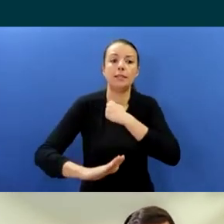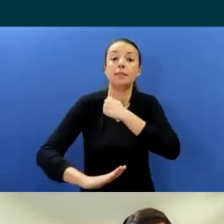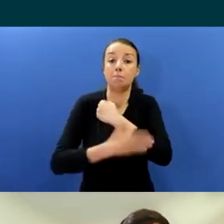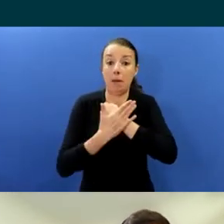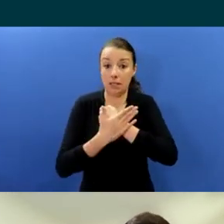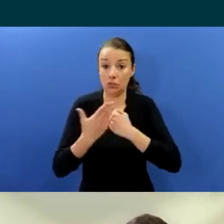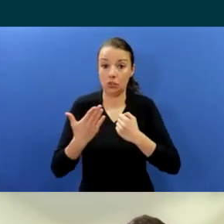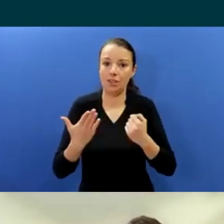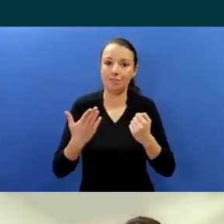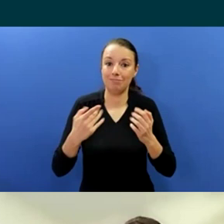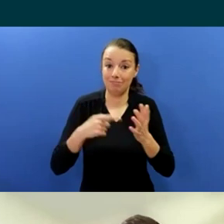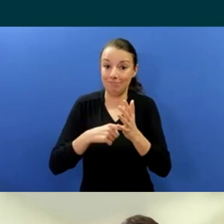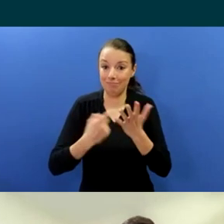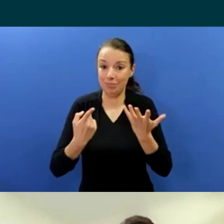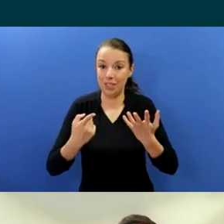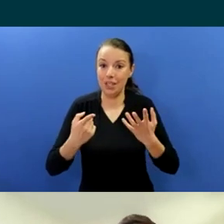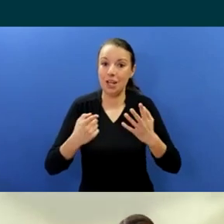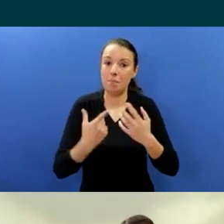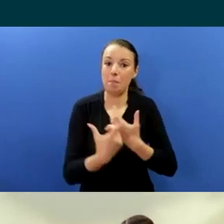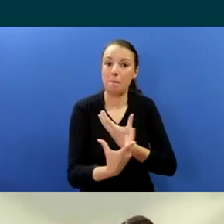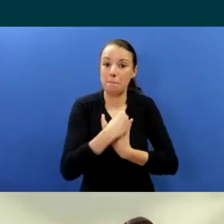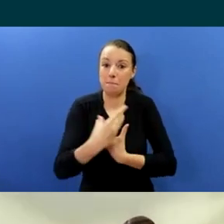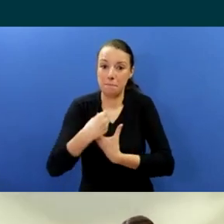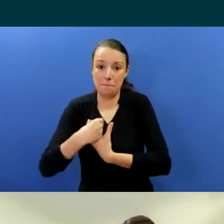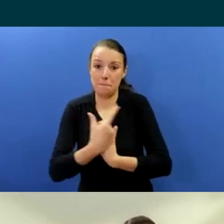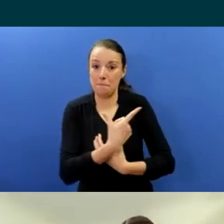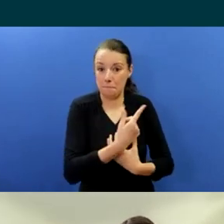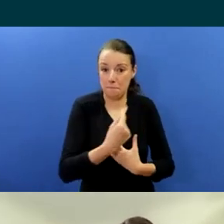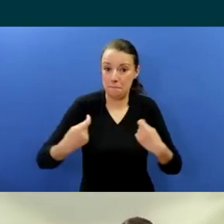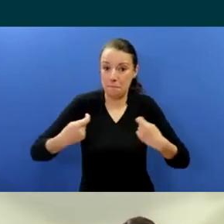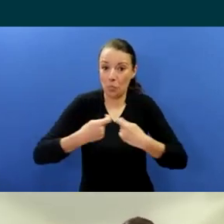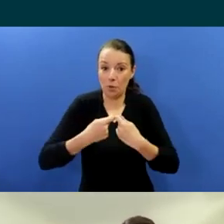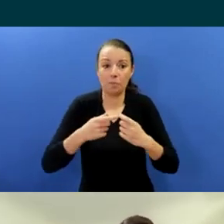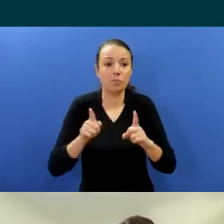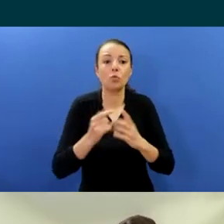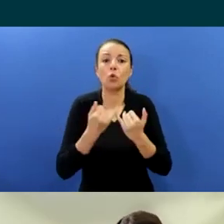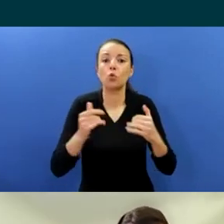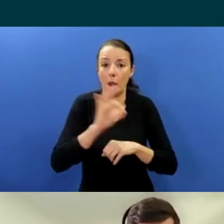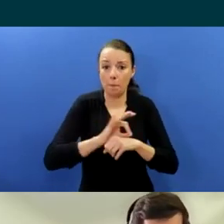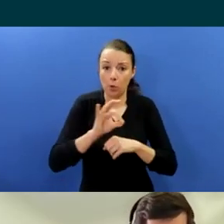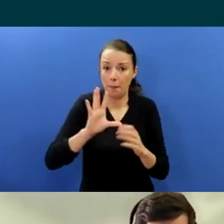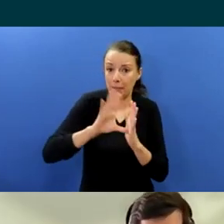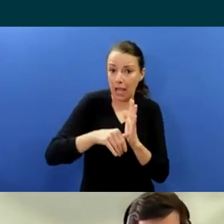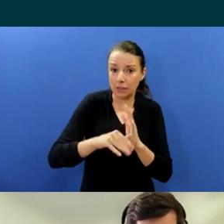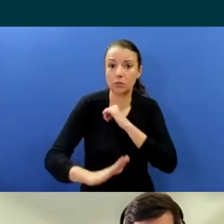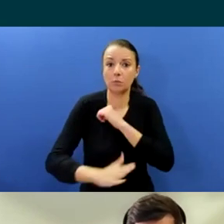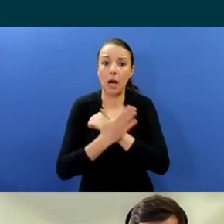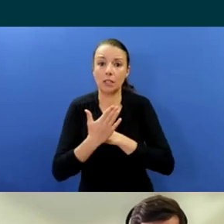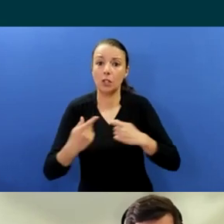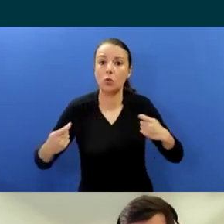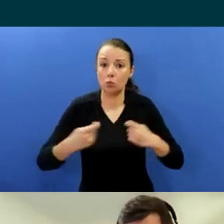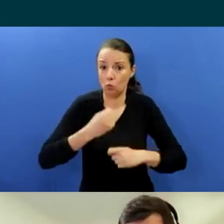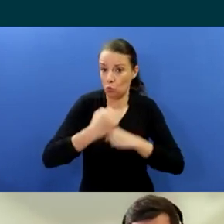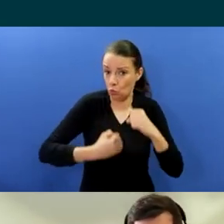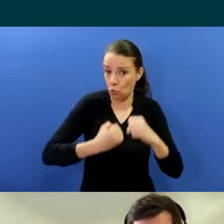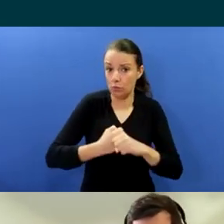city's projects should be approached in a cooperative and participatory manner. That's again and again. And therefore,